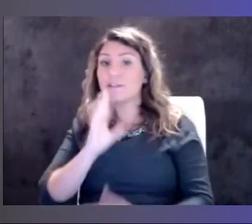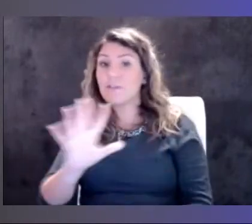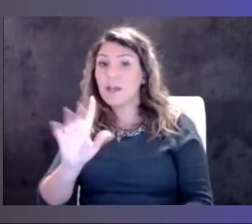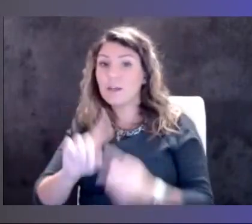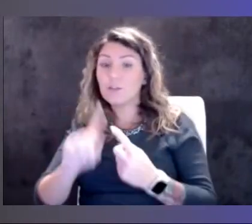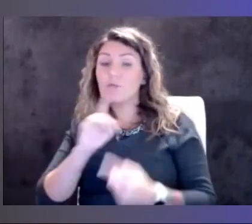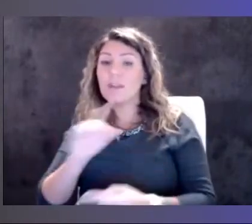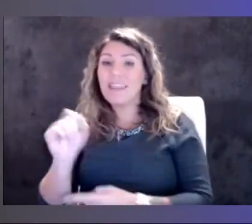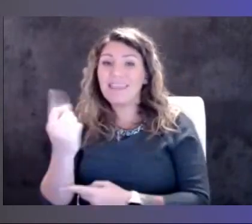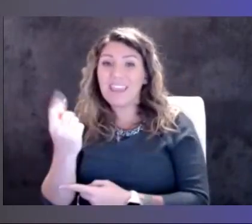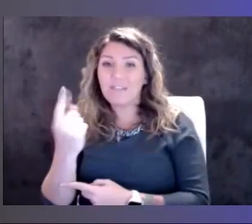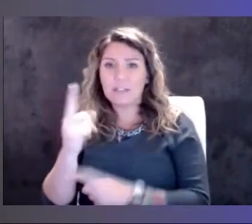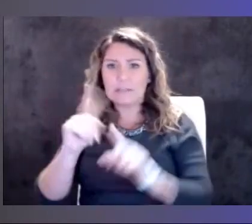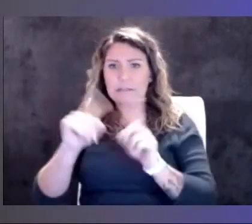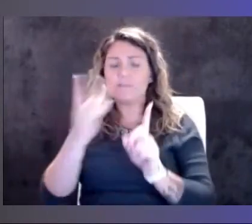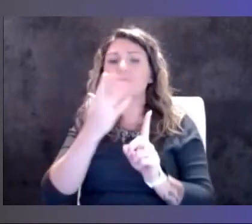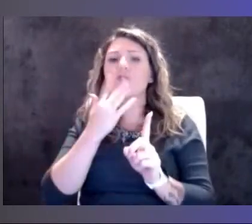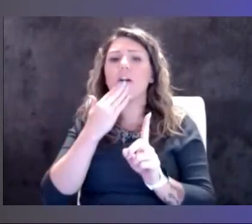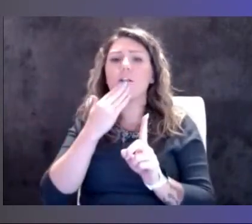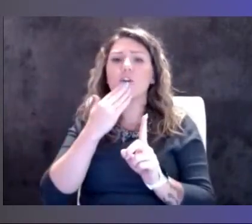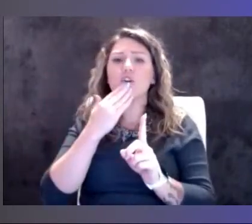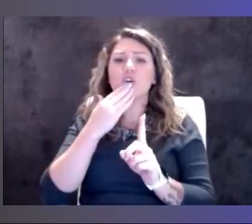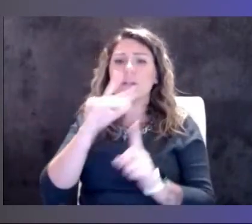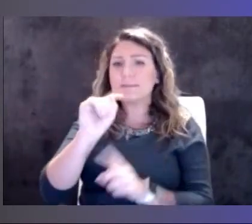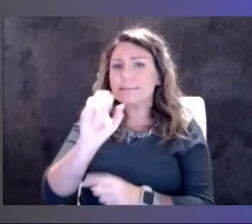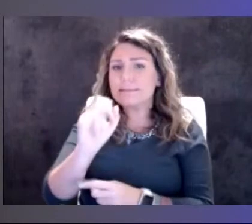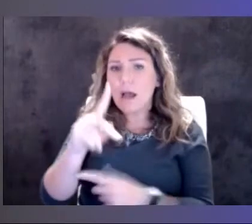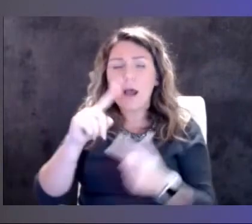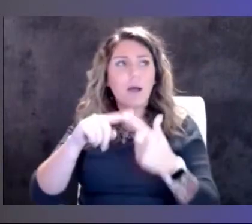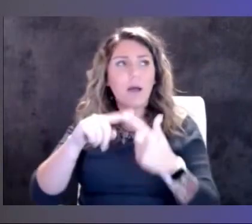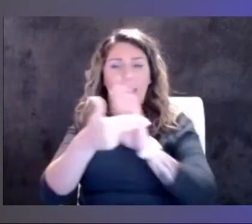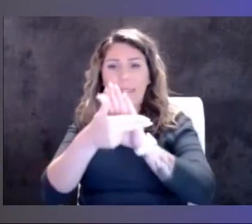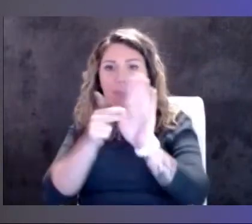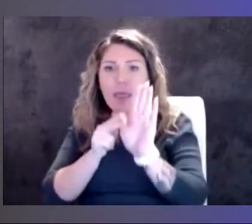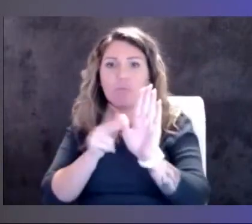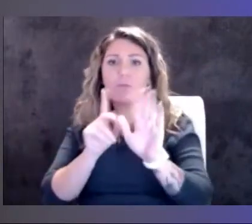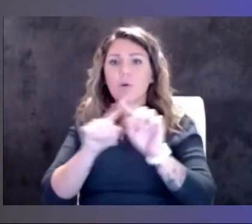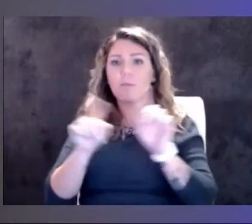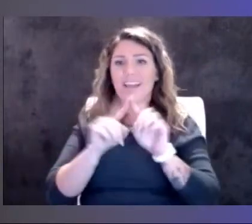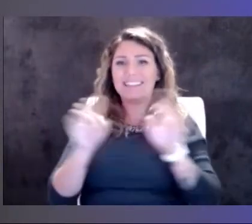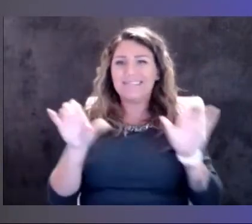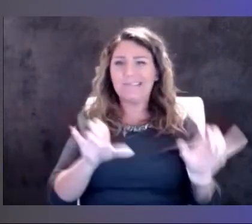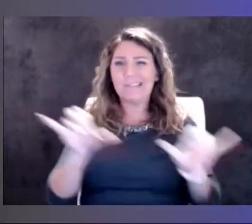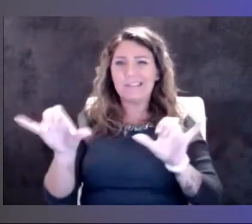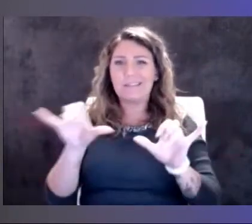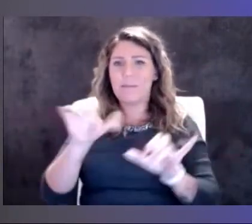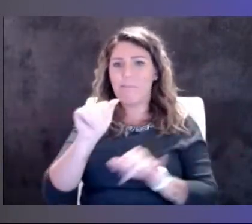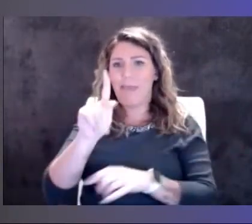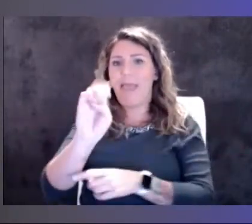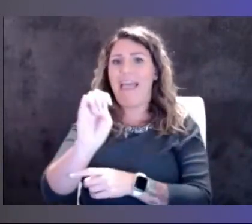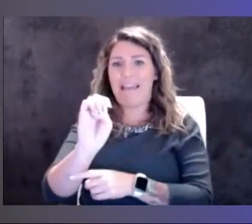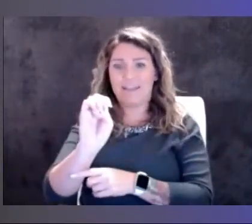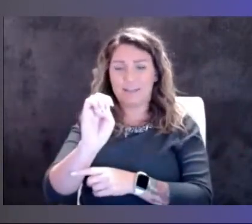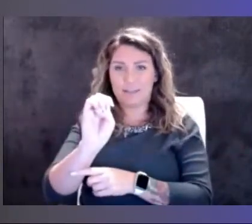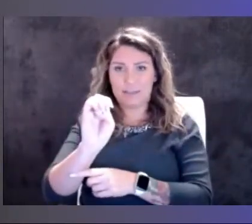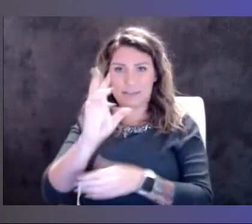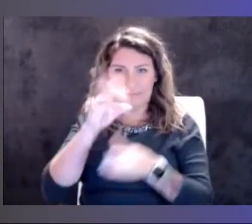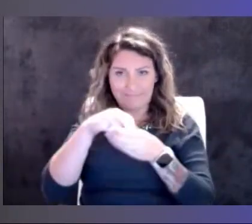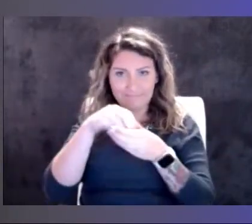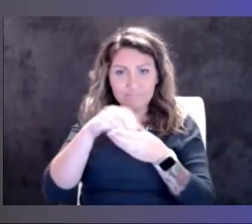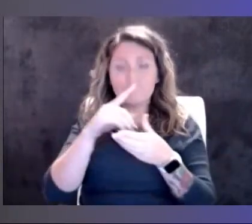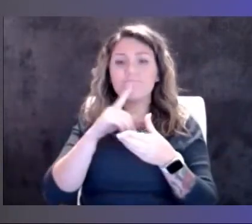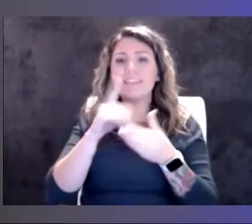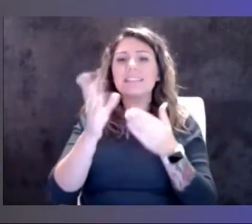colored tops, different colored labels, but it is the same active ingredient. It's just about ease of administration to